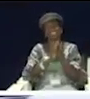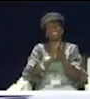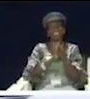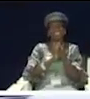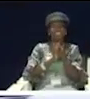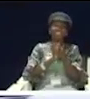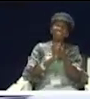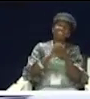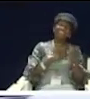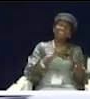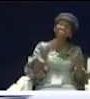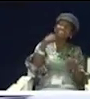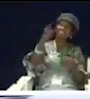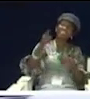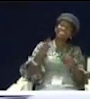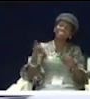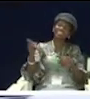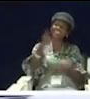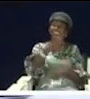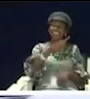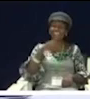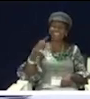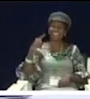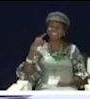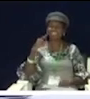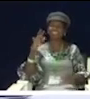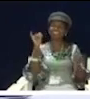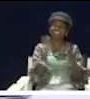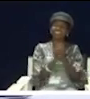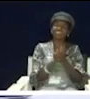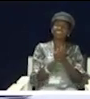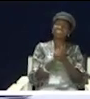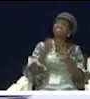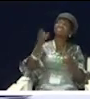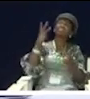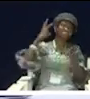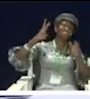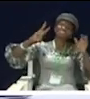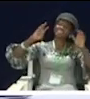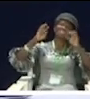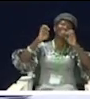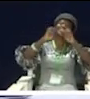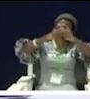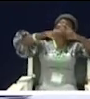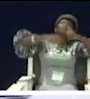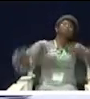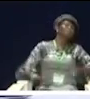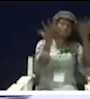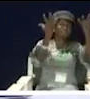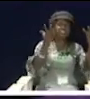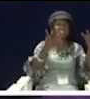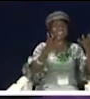I'm telling you, that was explosive.